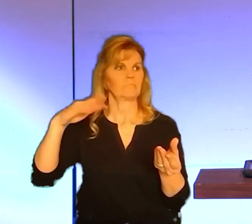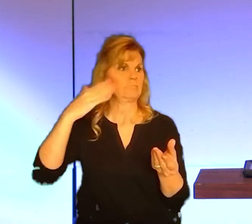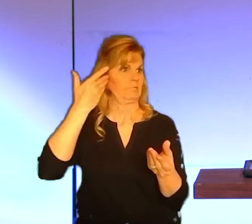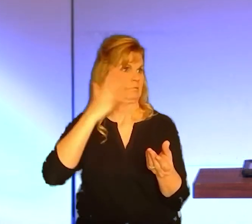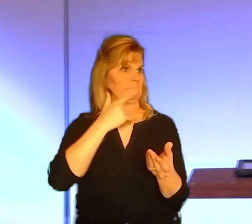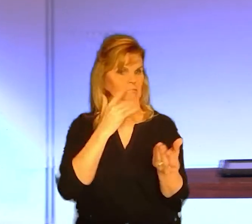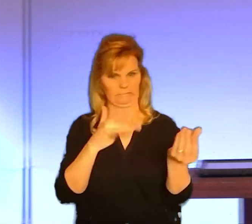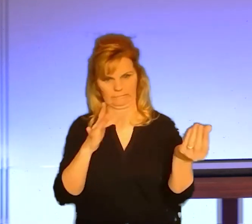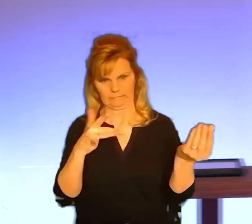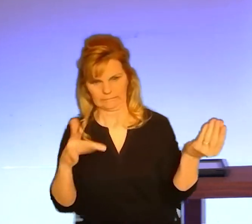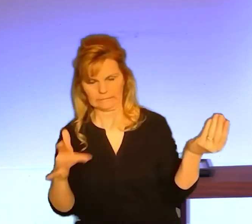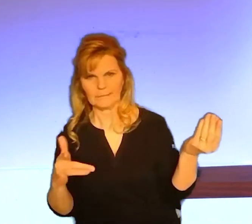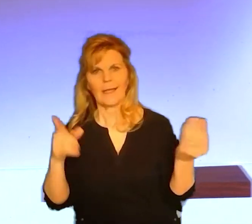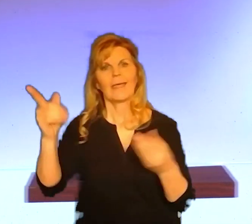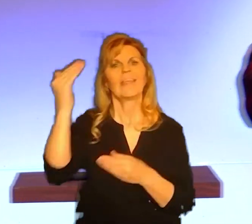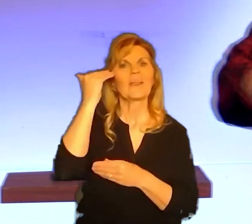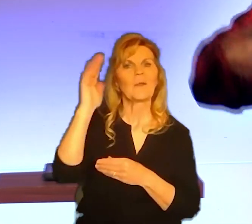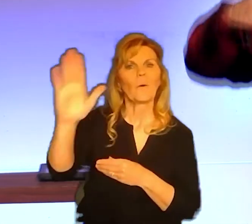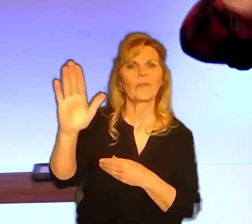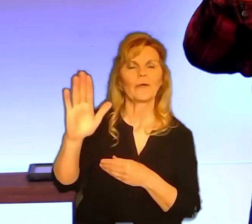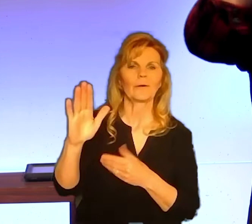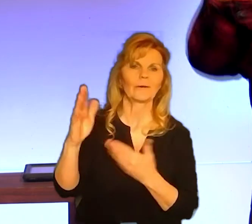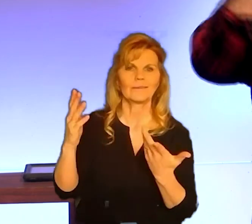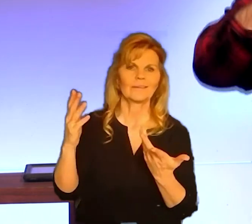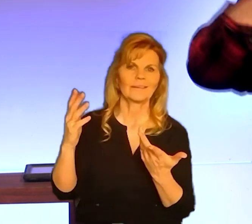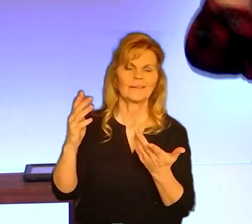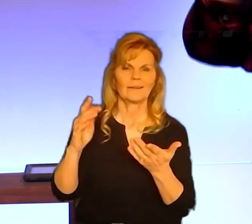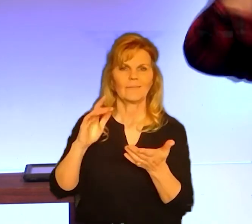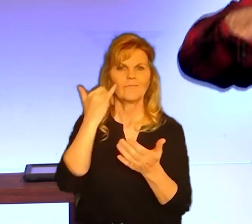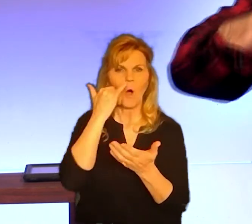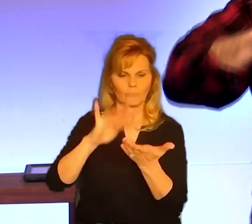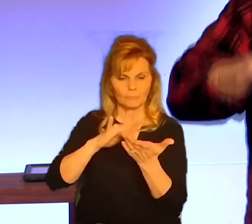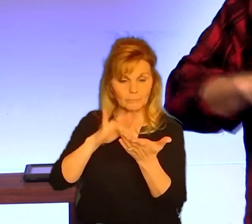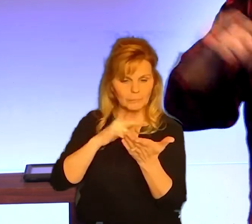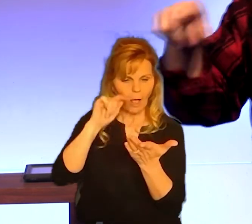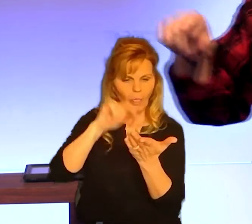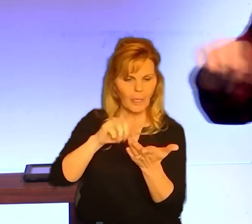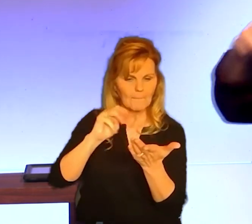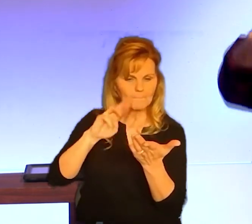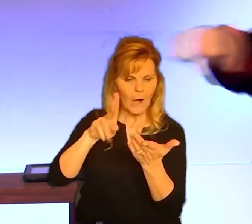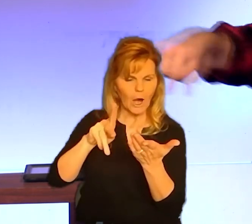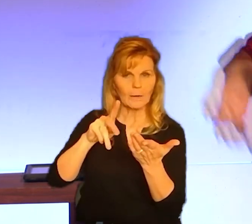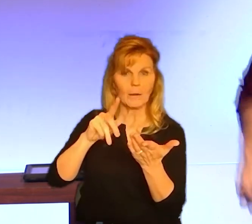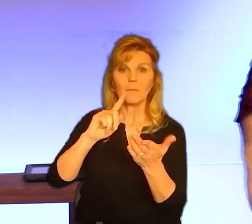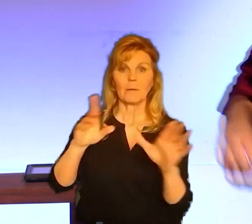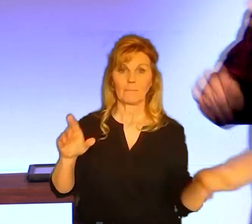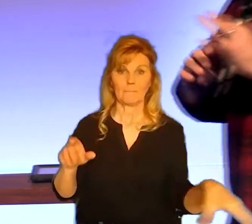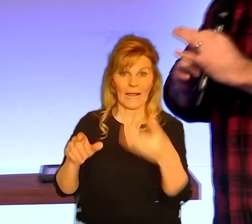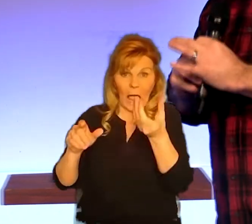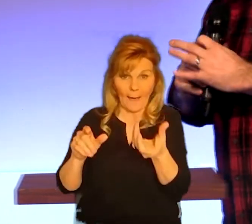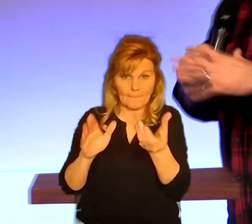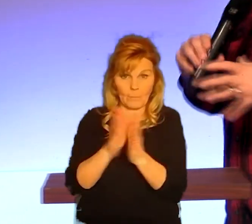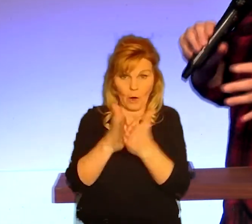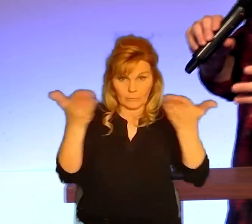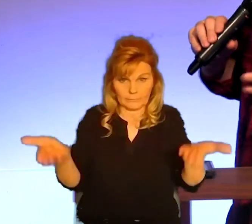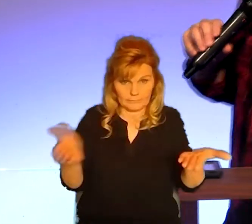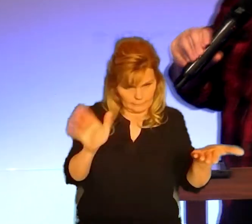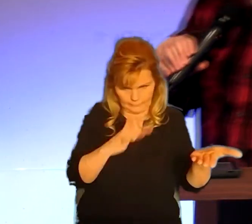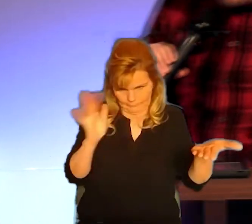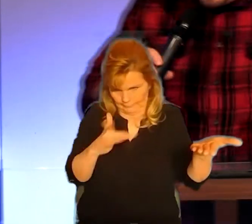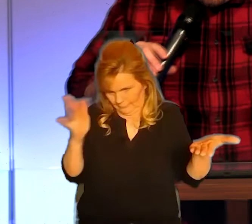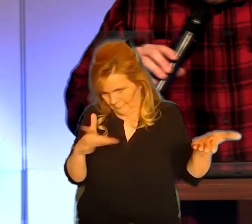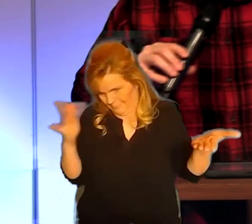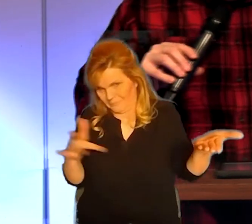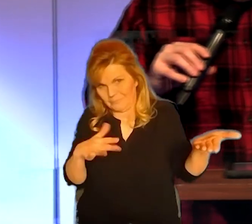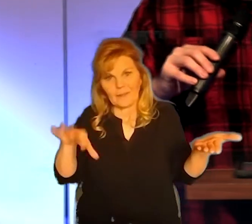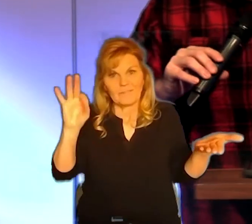can pick up their used version and click on the right book, and maybe that's how you are. It's